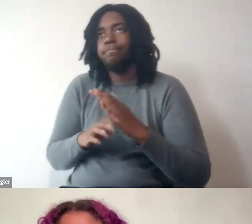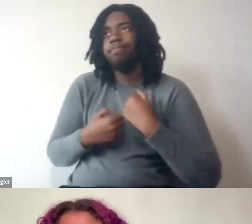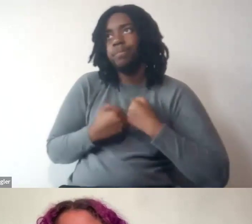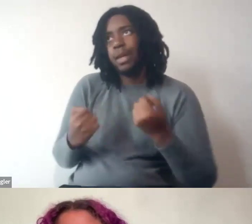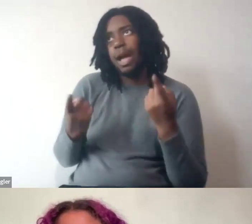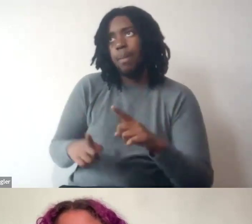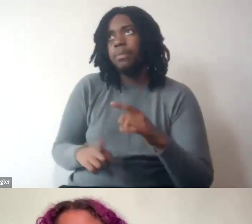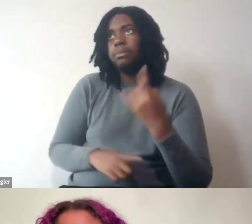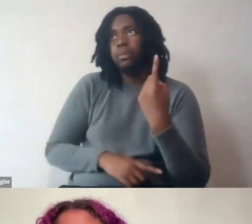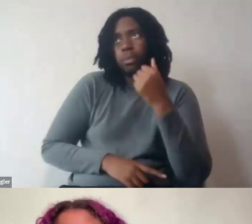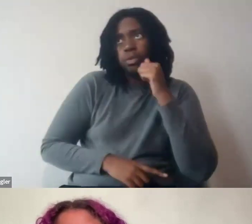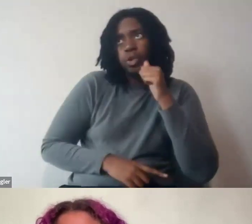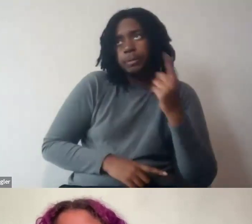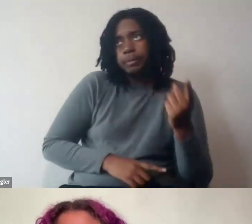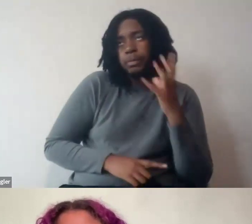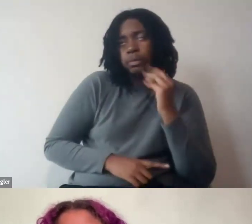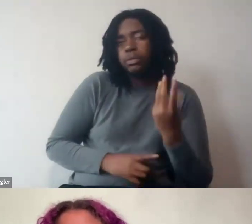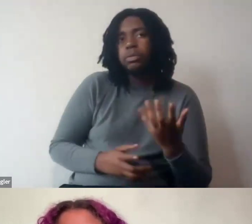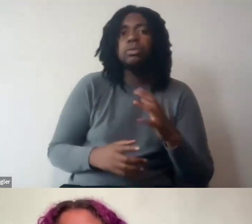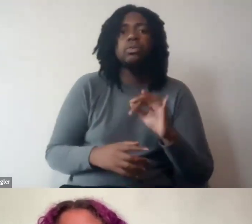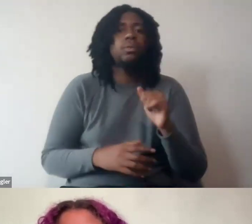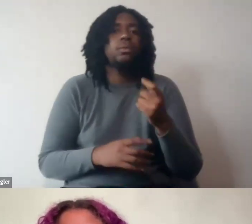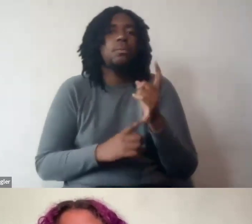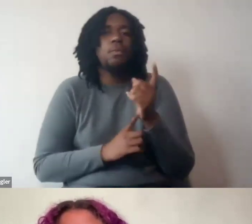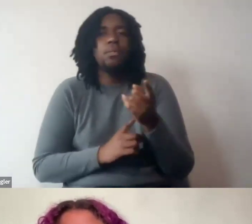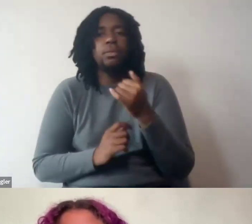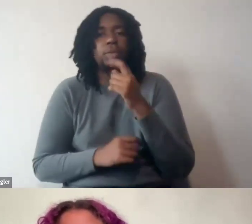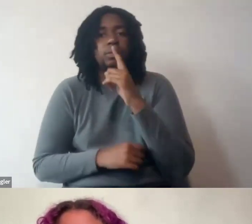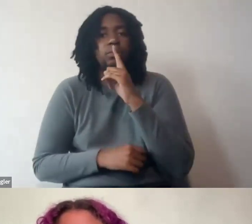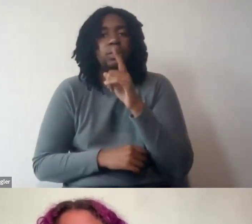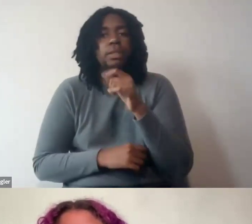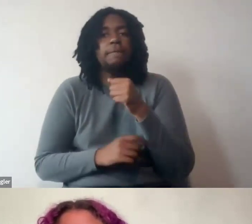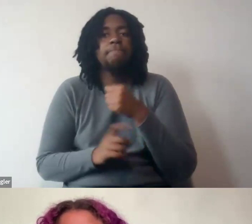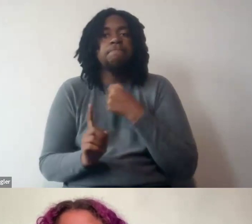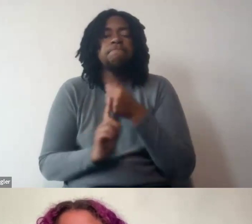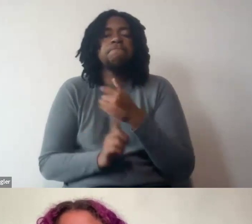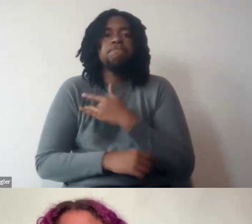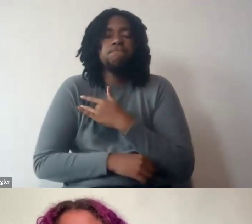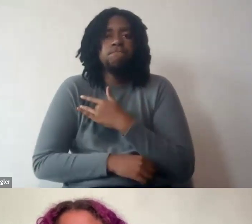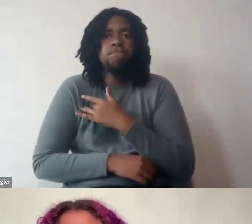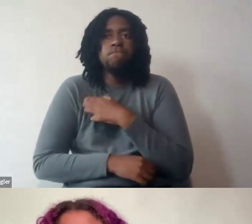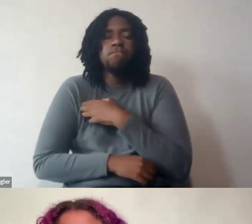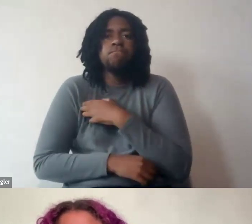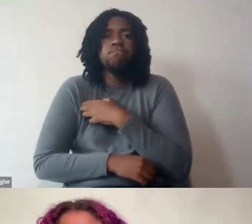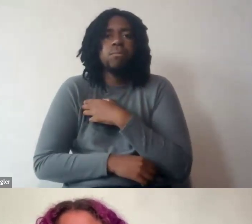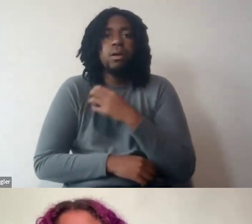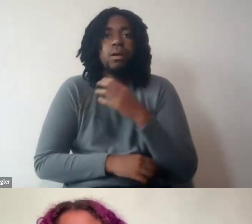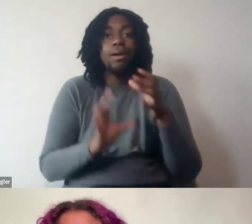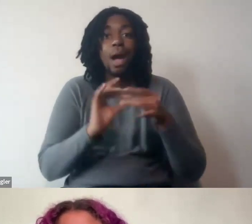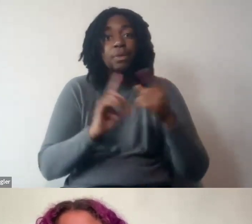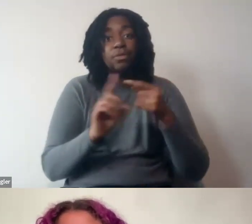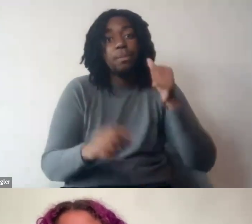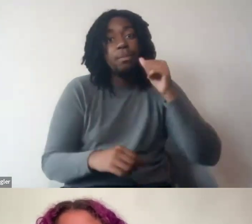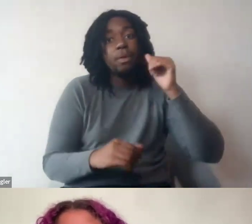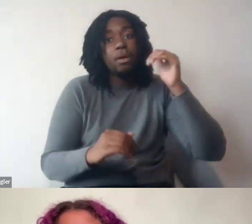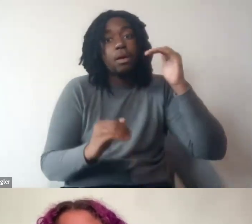And so those moments have been really powerful because I've gotten comments from adults telling me that